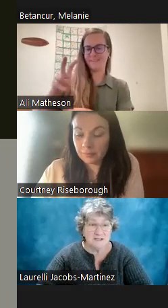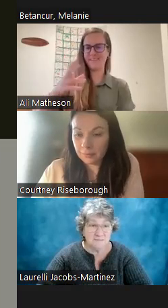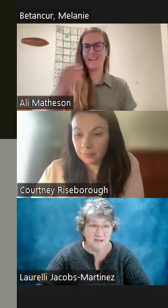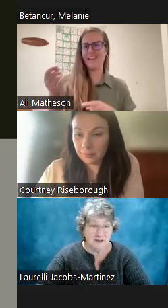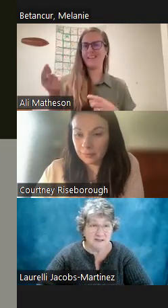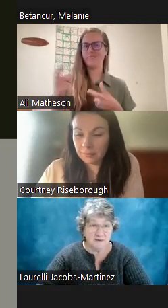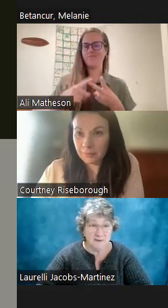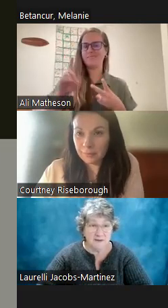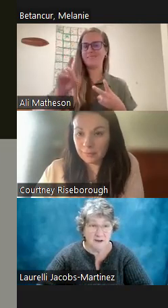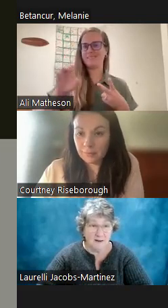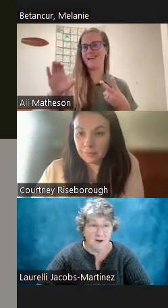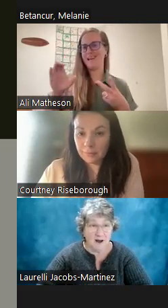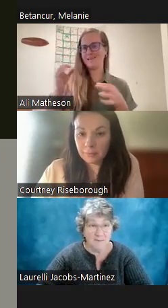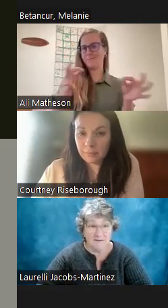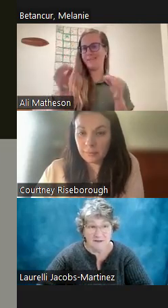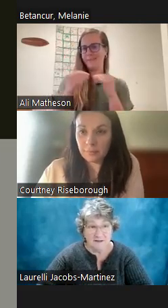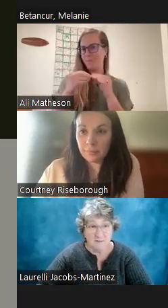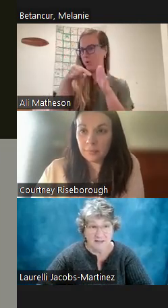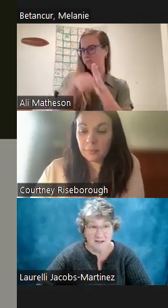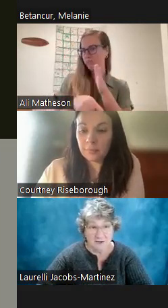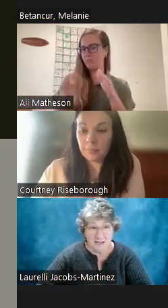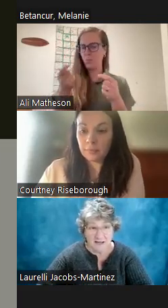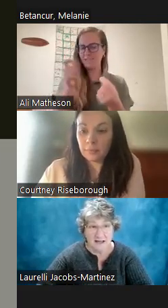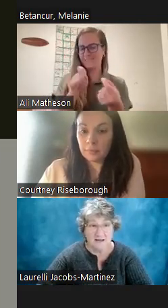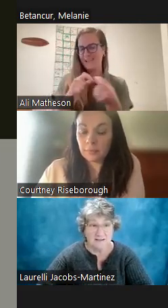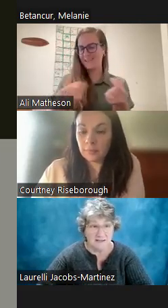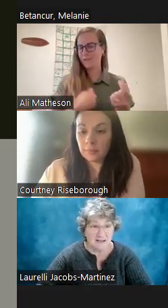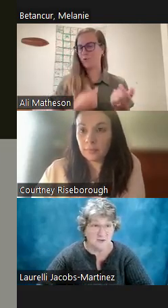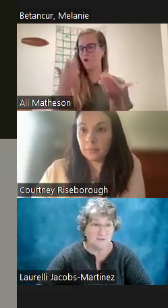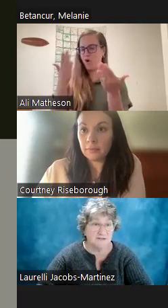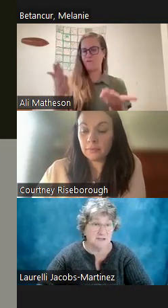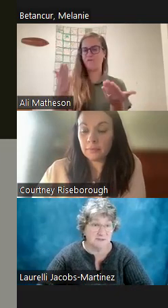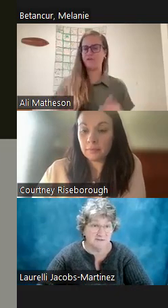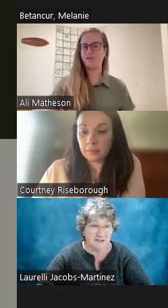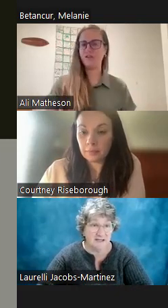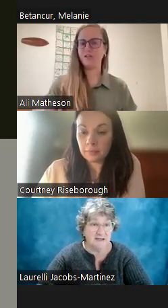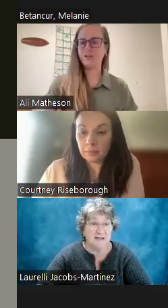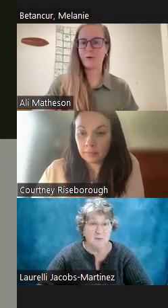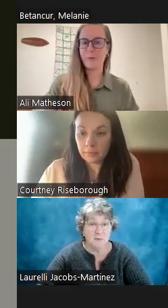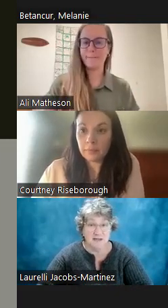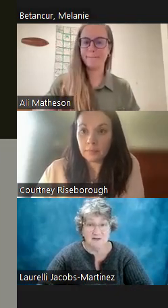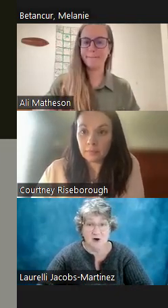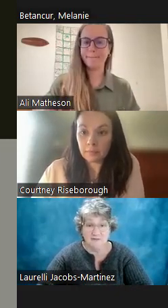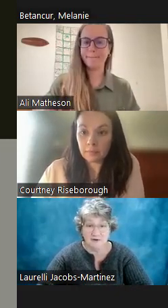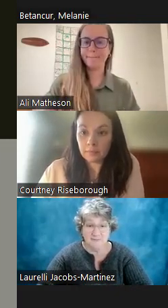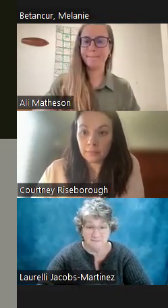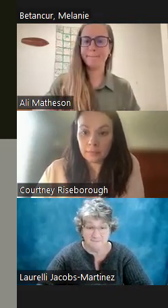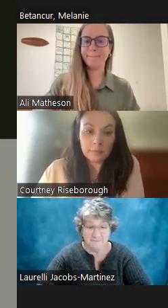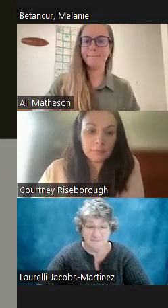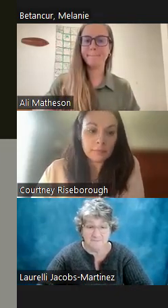Courtney's going to expand a little bit on IPV, what that looks like, and on DASAC services specifically, and what they have to